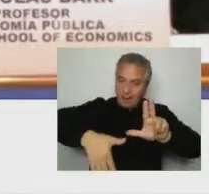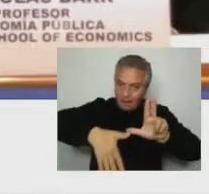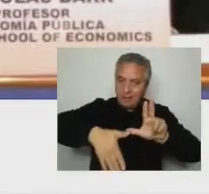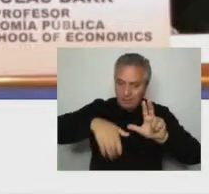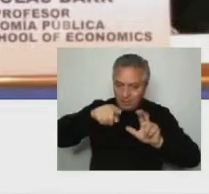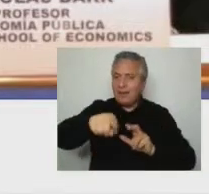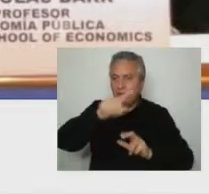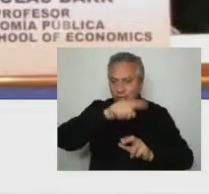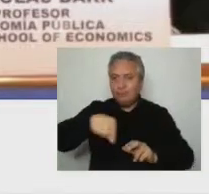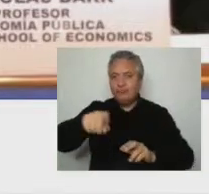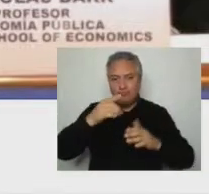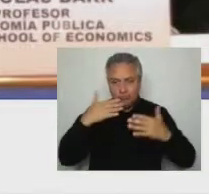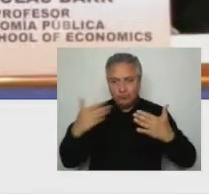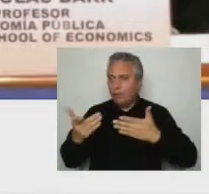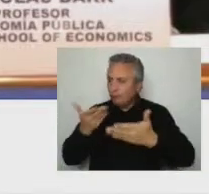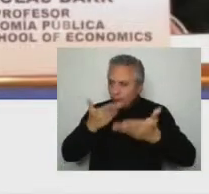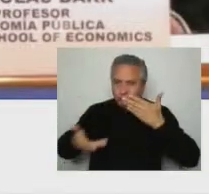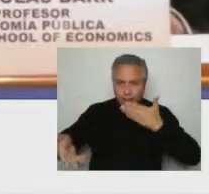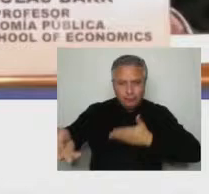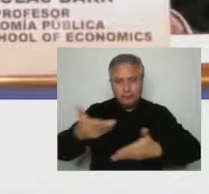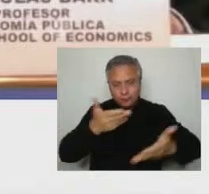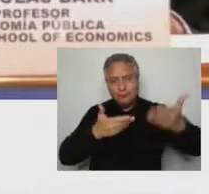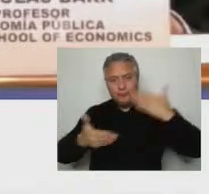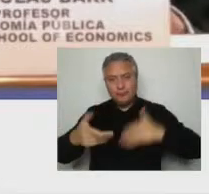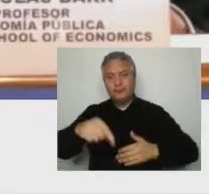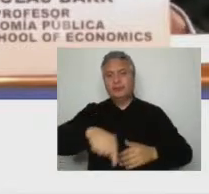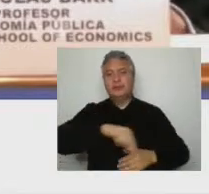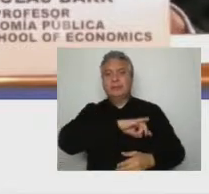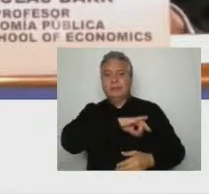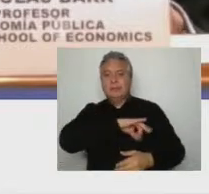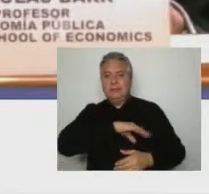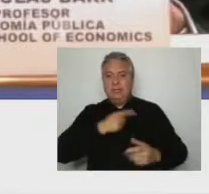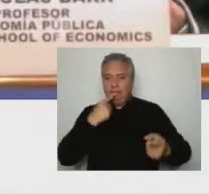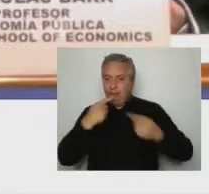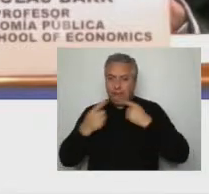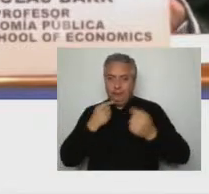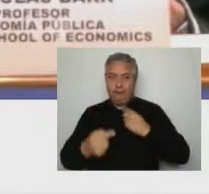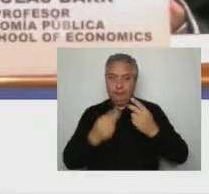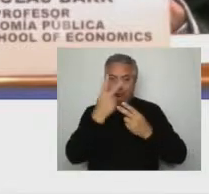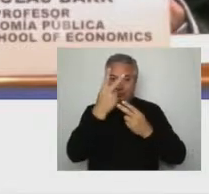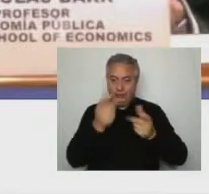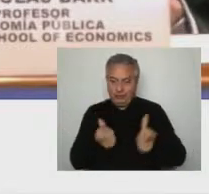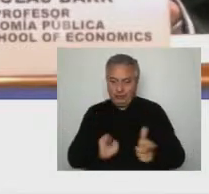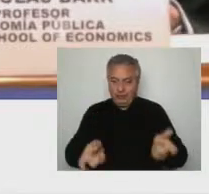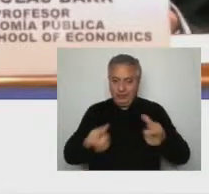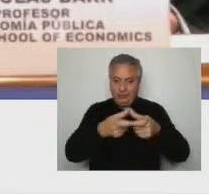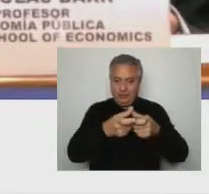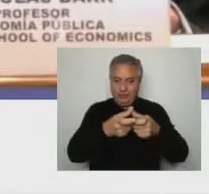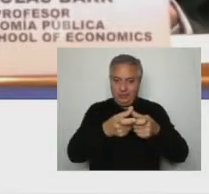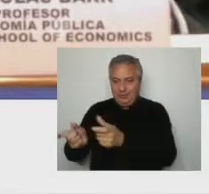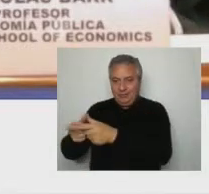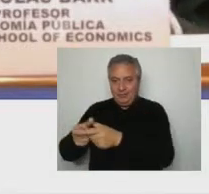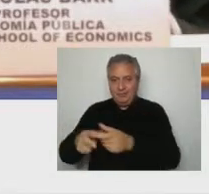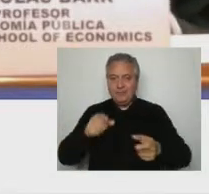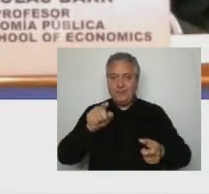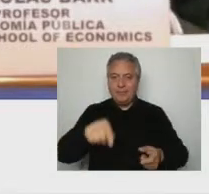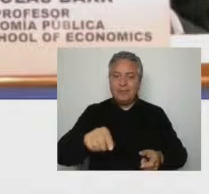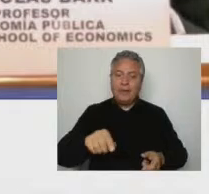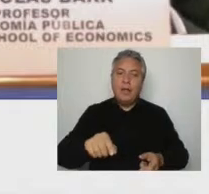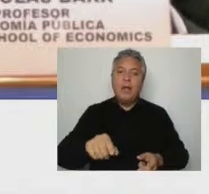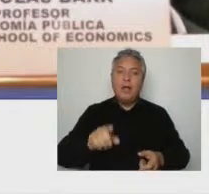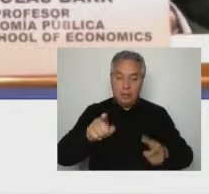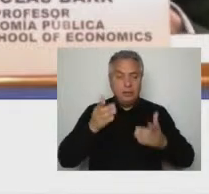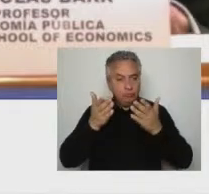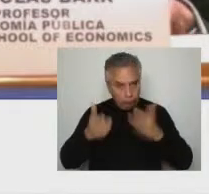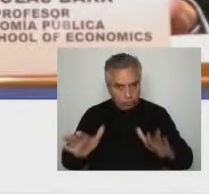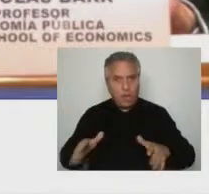the Bravo Commission in Chile, and because there have been recent advances in design. So the starting